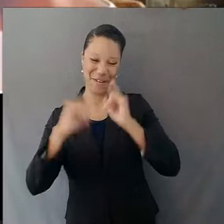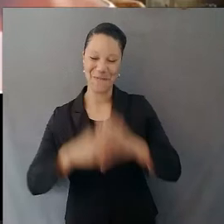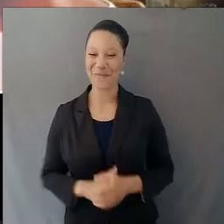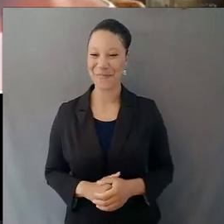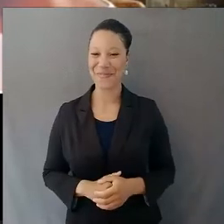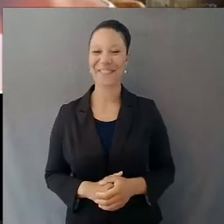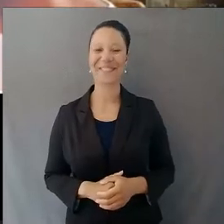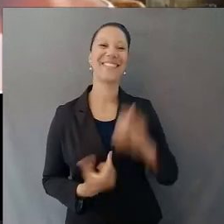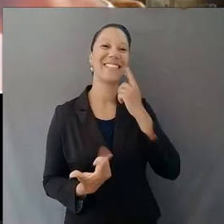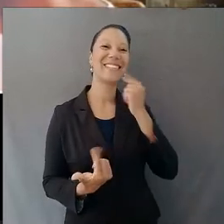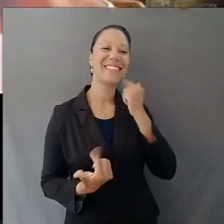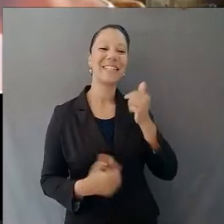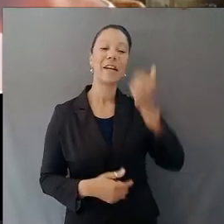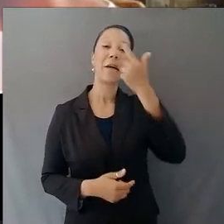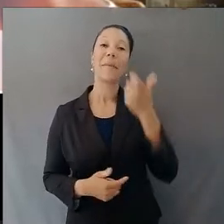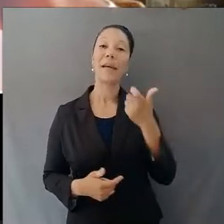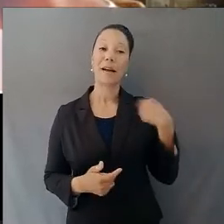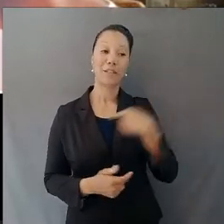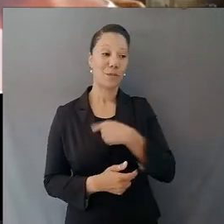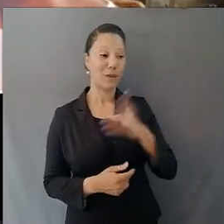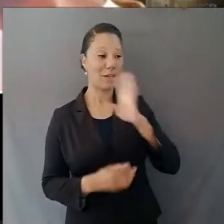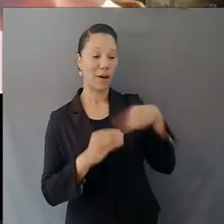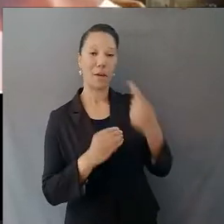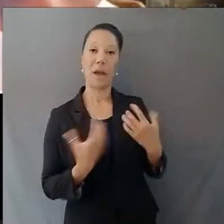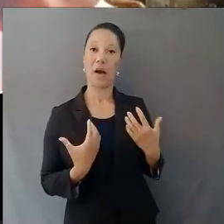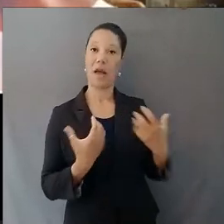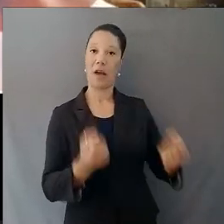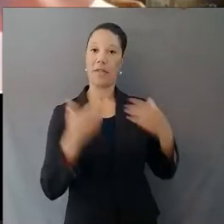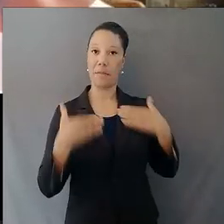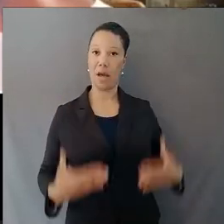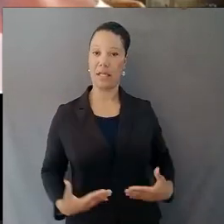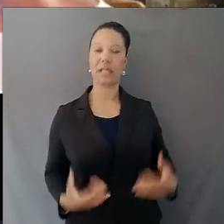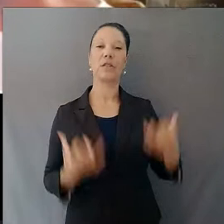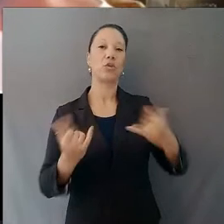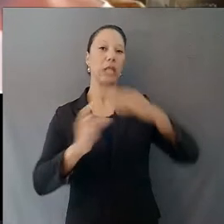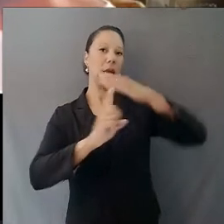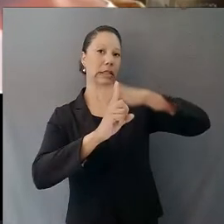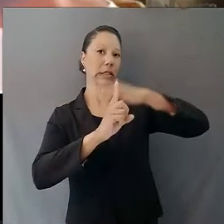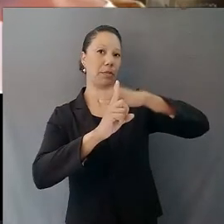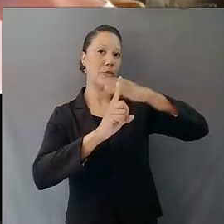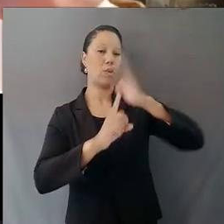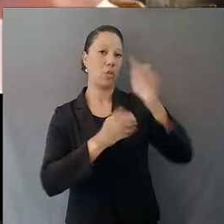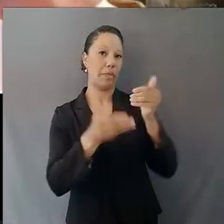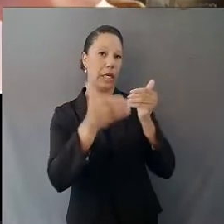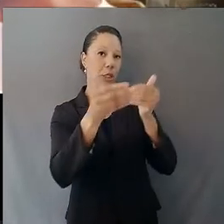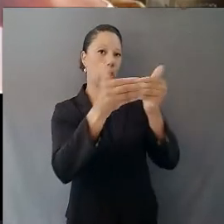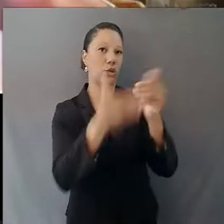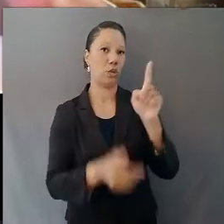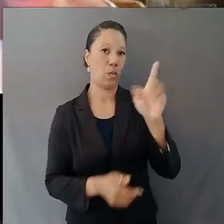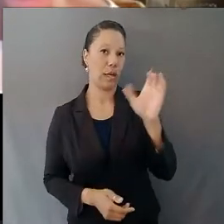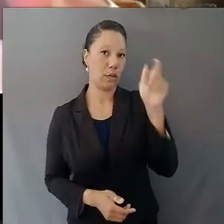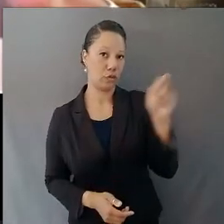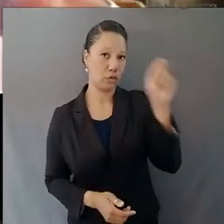we're on the topic of healthy bodies, with today's temperatures expected to be near triple digits, the air quality